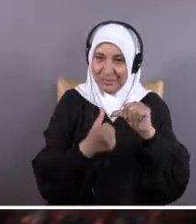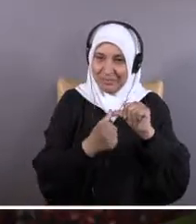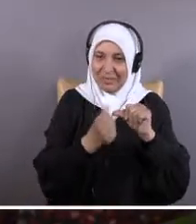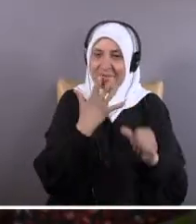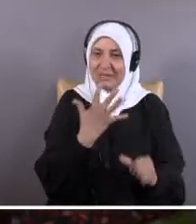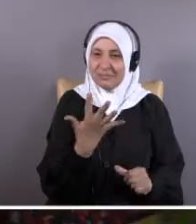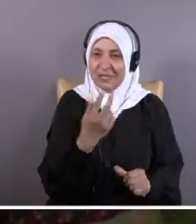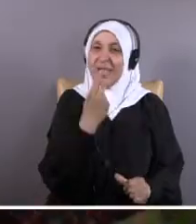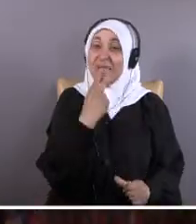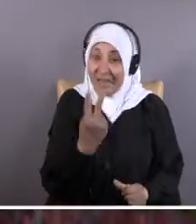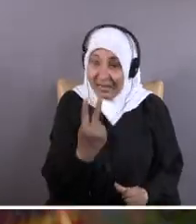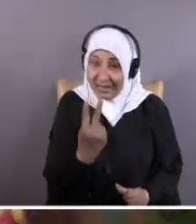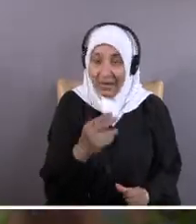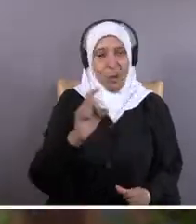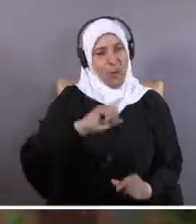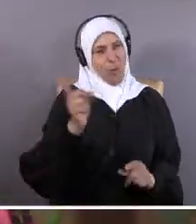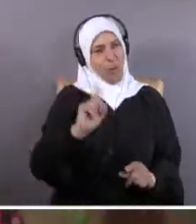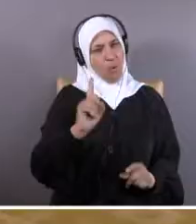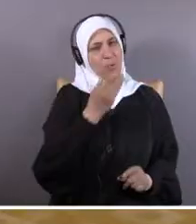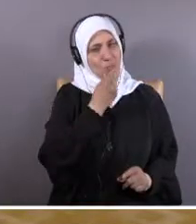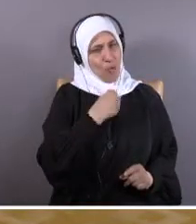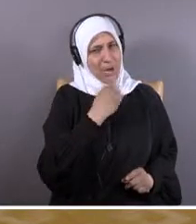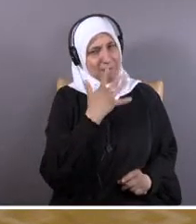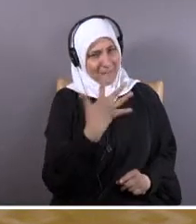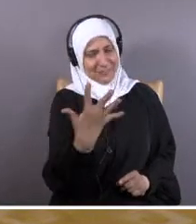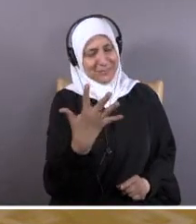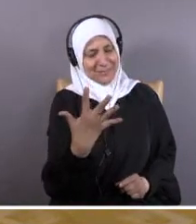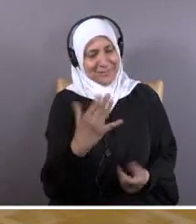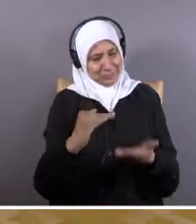Huh? Okay, give me 5.